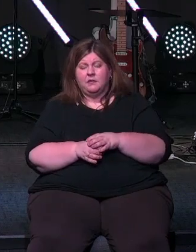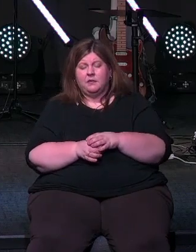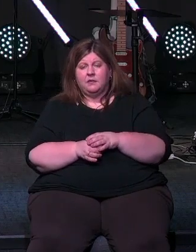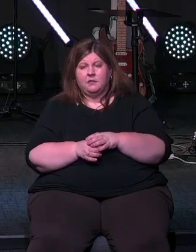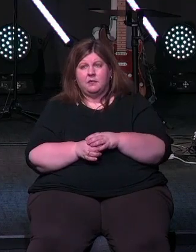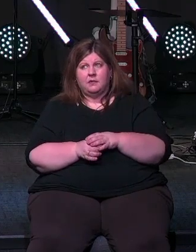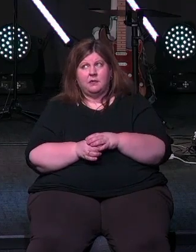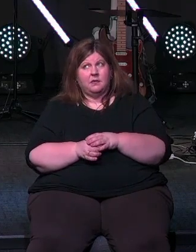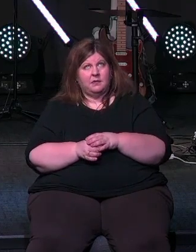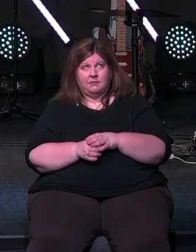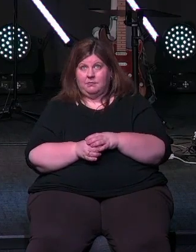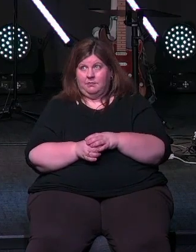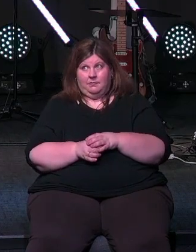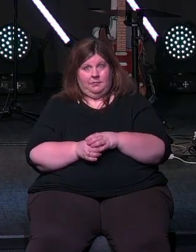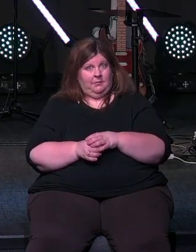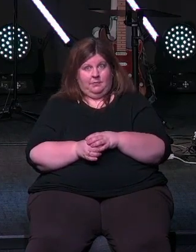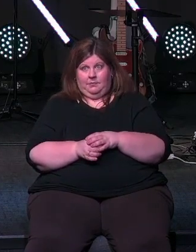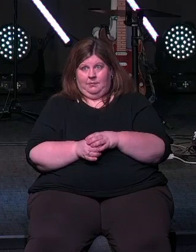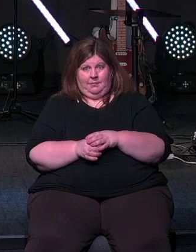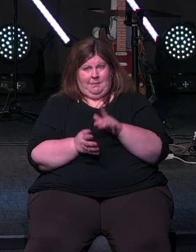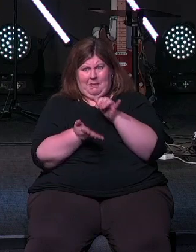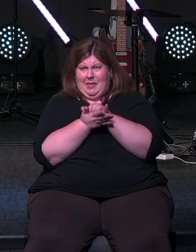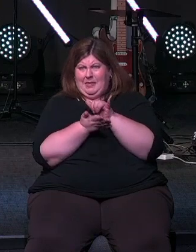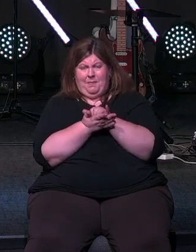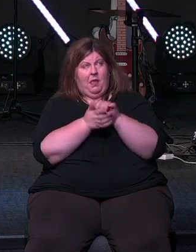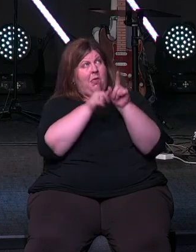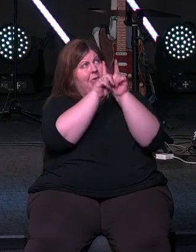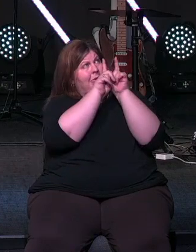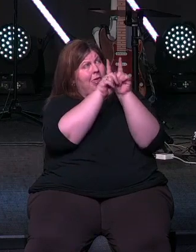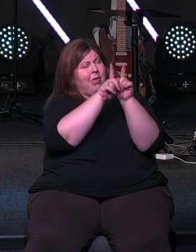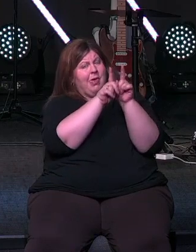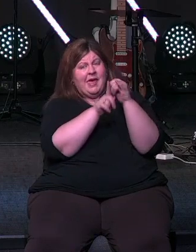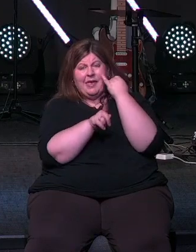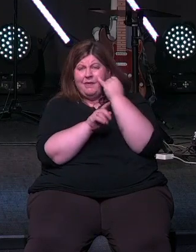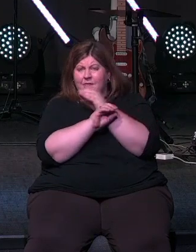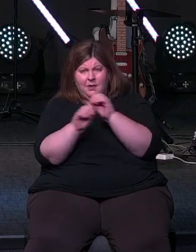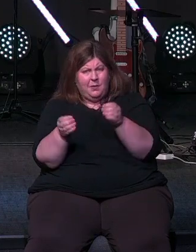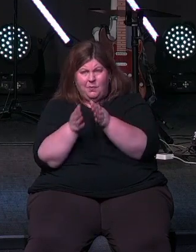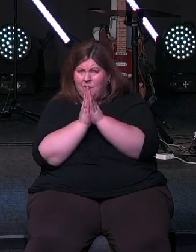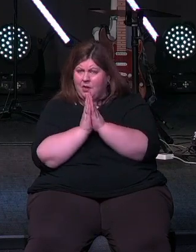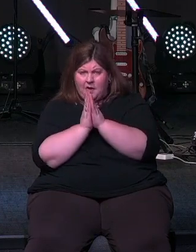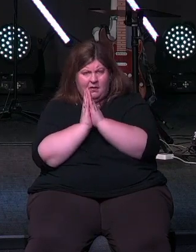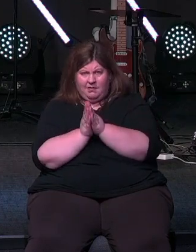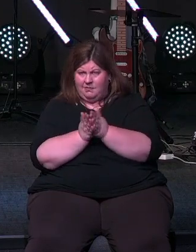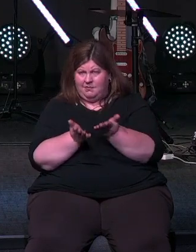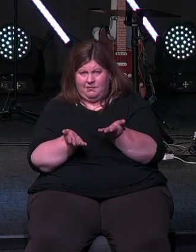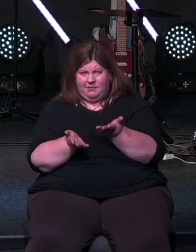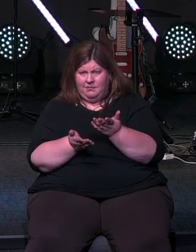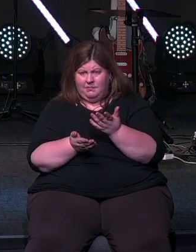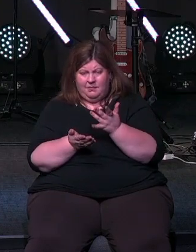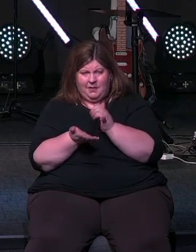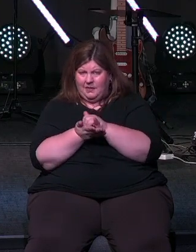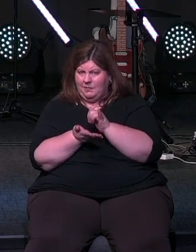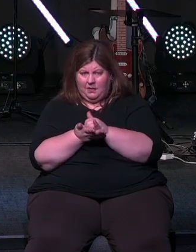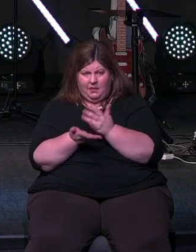I don't even think it's possible to walk with Jesus apart from prayer and time with him.